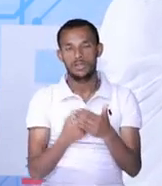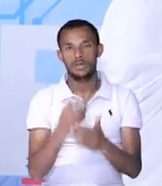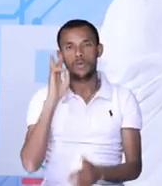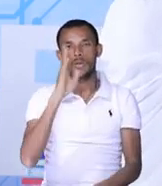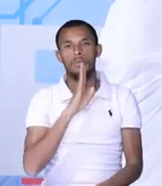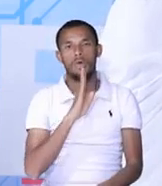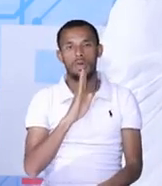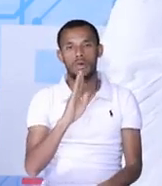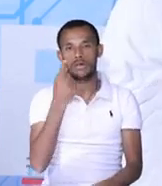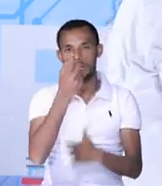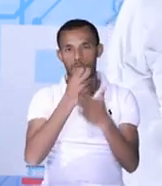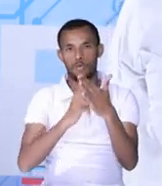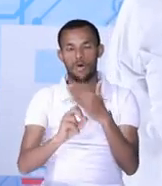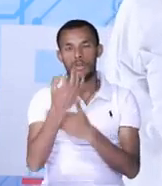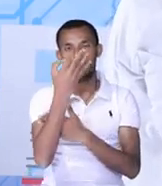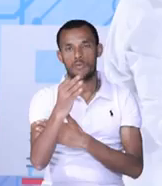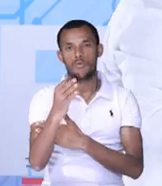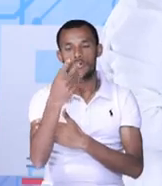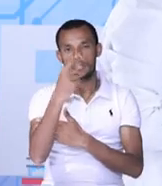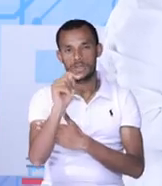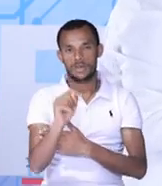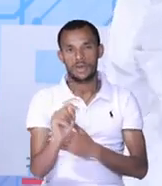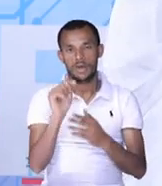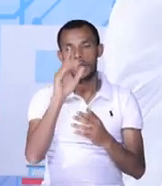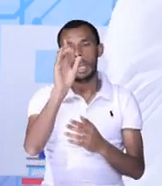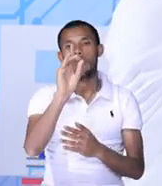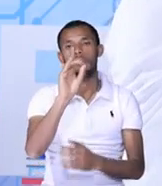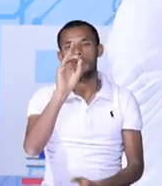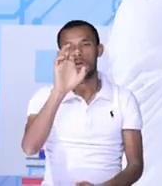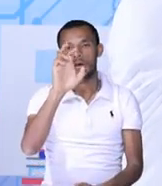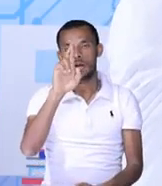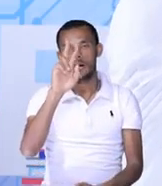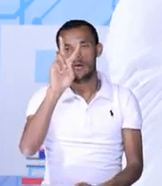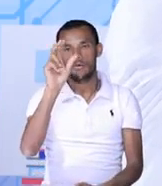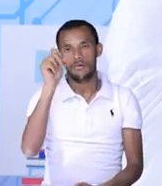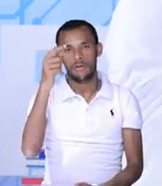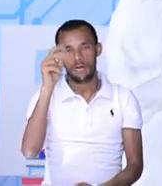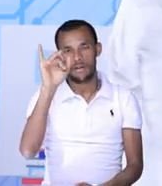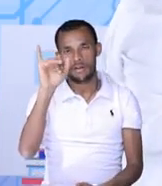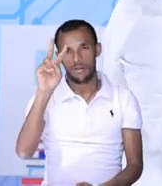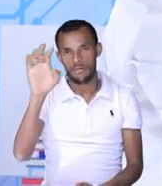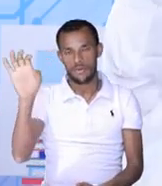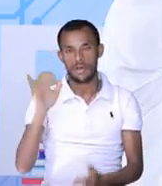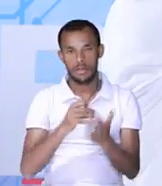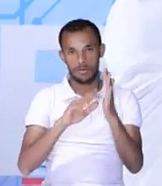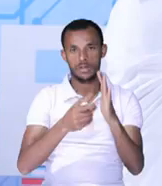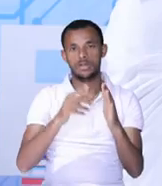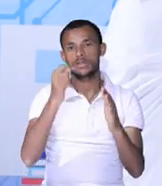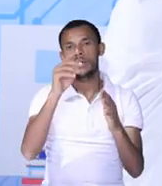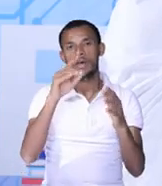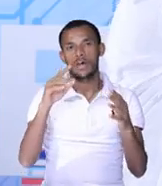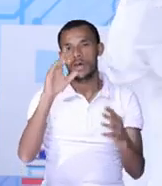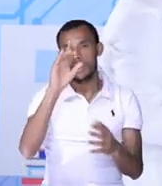be it as the product of the derivative of these two functions is v times the derivative of u,